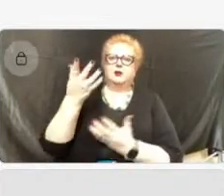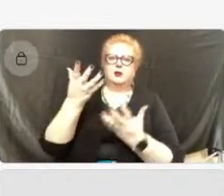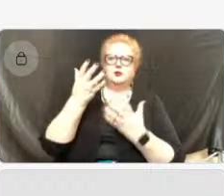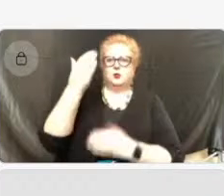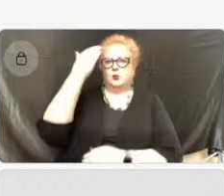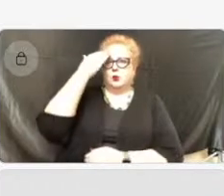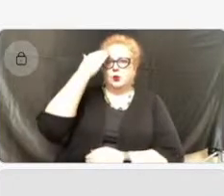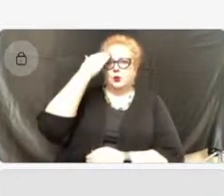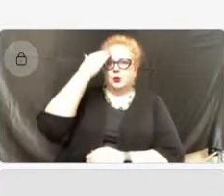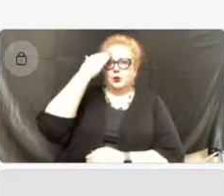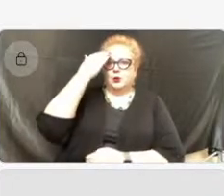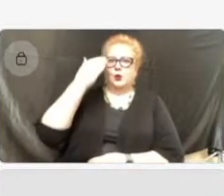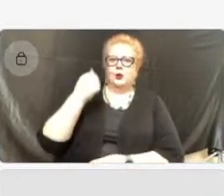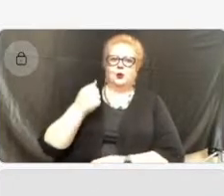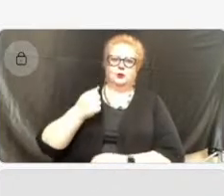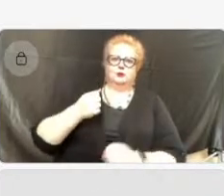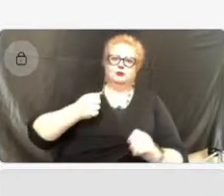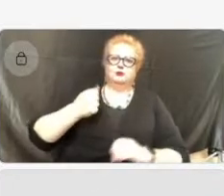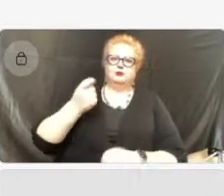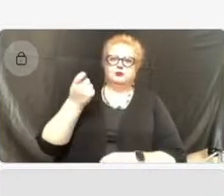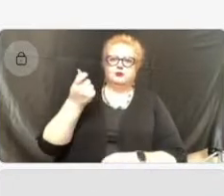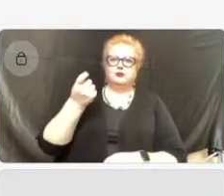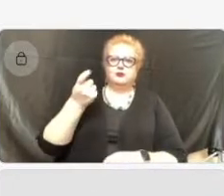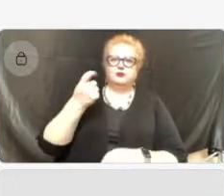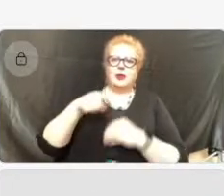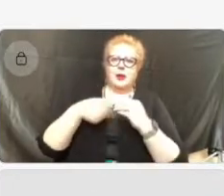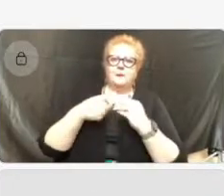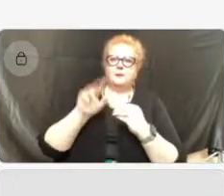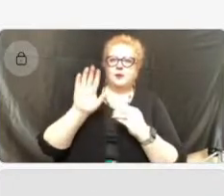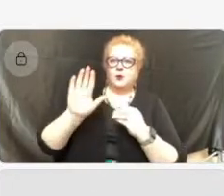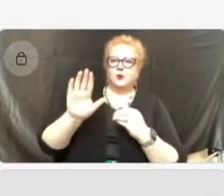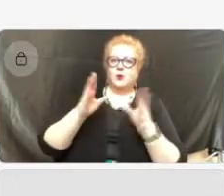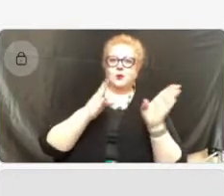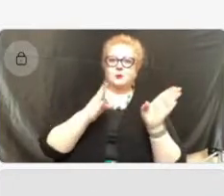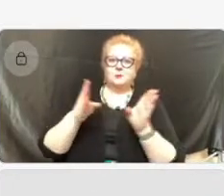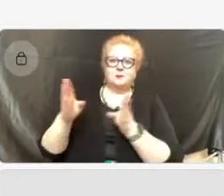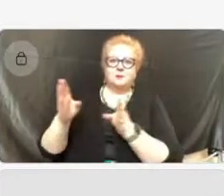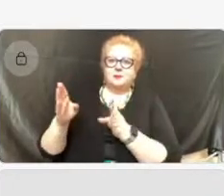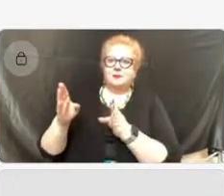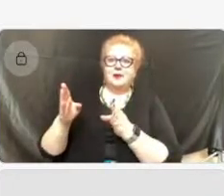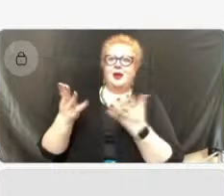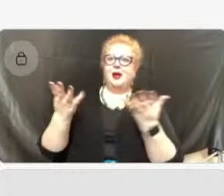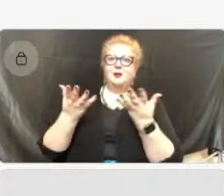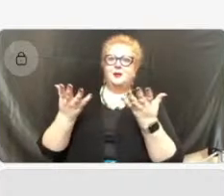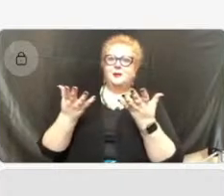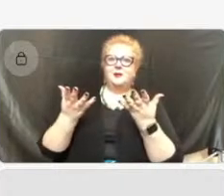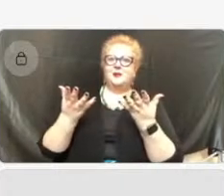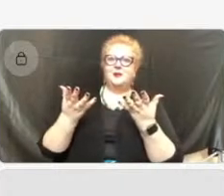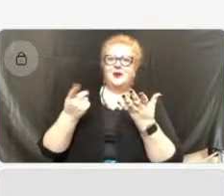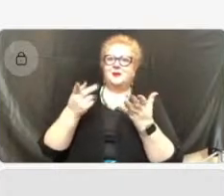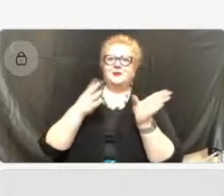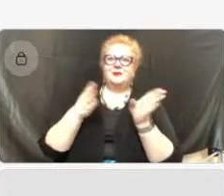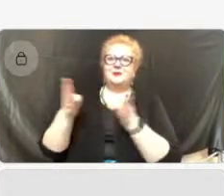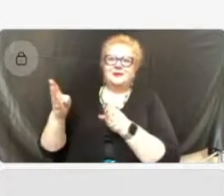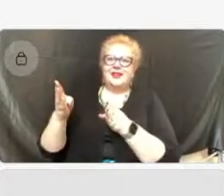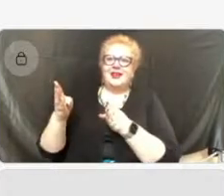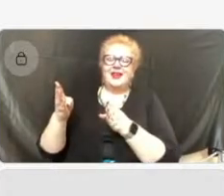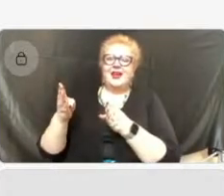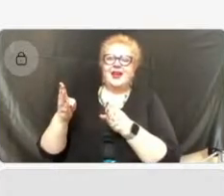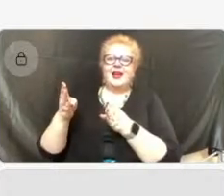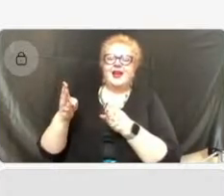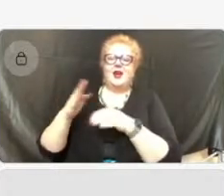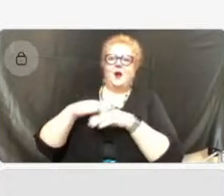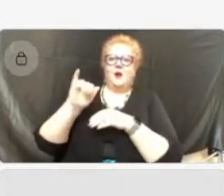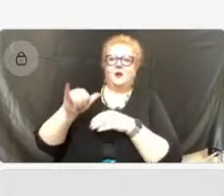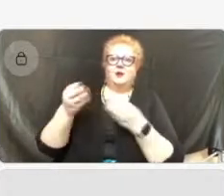bit about some of the plans that you're planning to do on this property. Mr. Troy